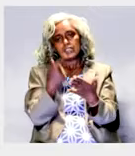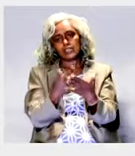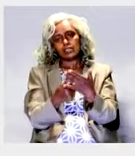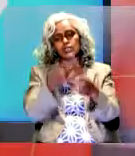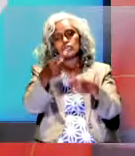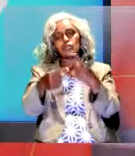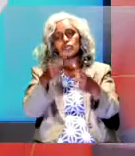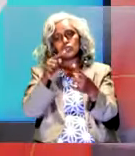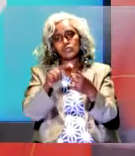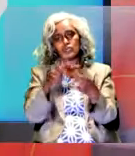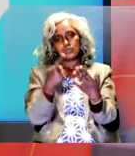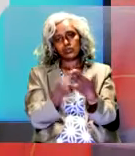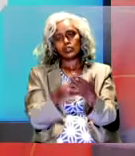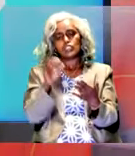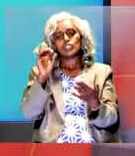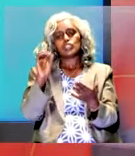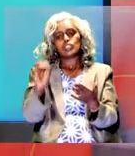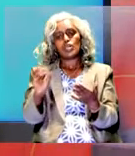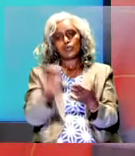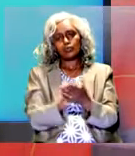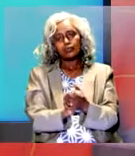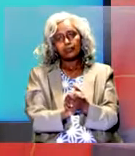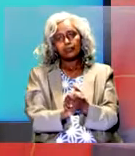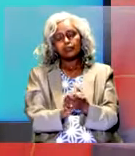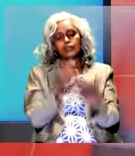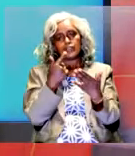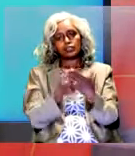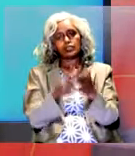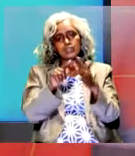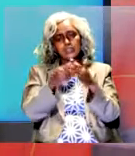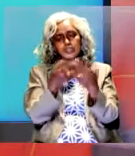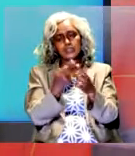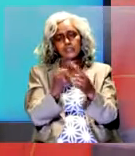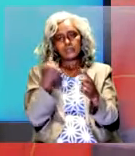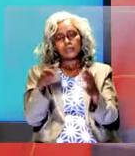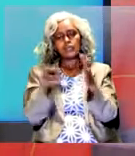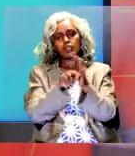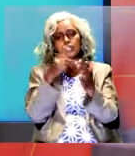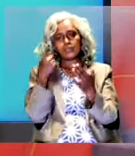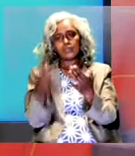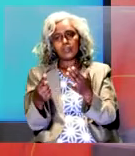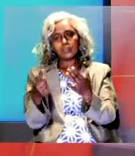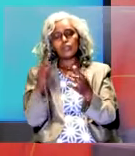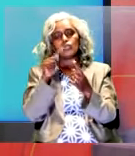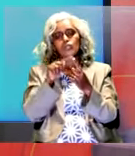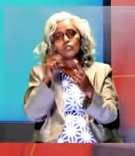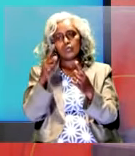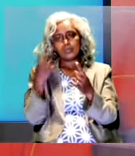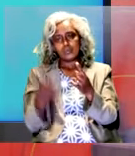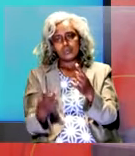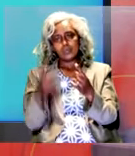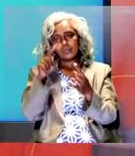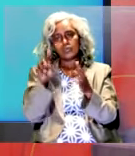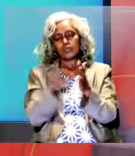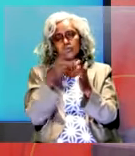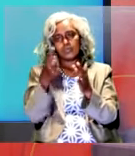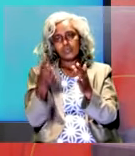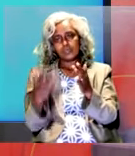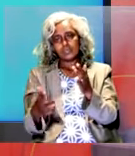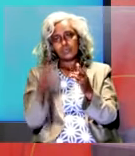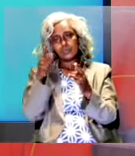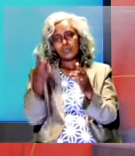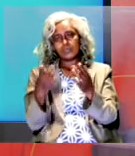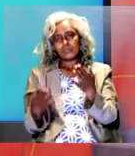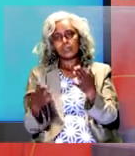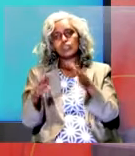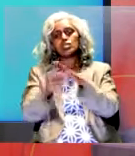will goes to 0. So it starts from -1, 1 over 2, negative 1 over 3, 1 over 4. As you can